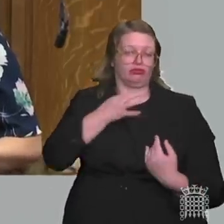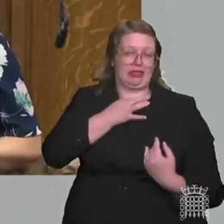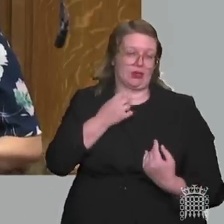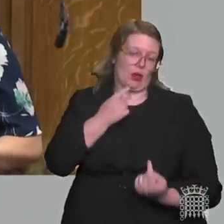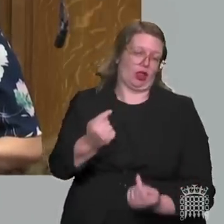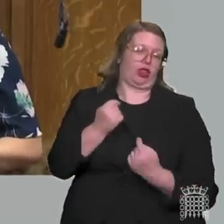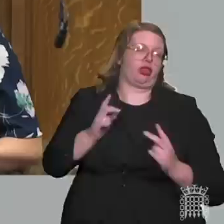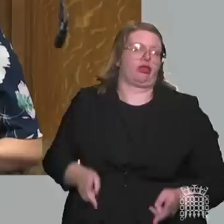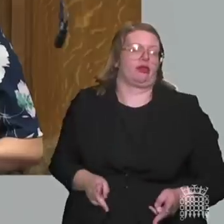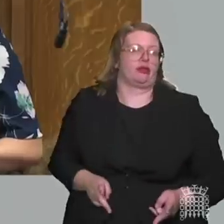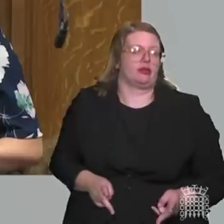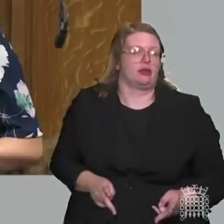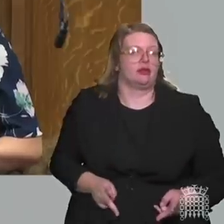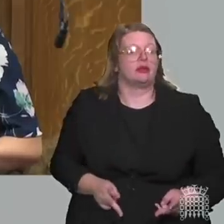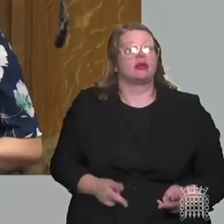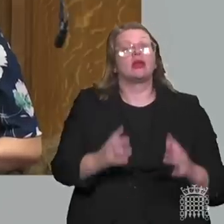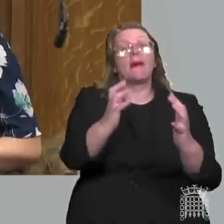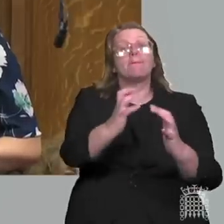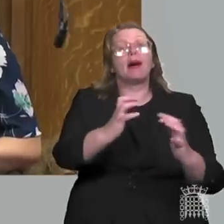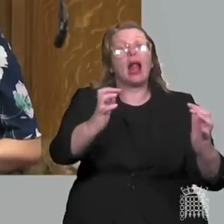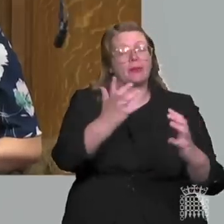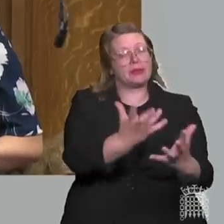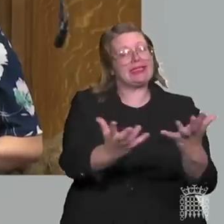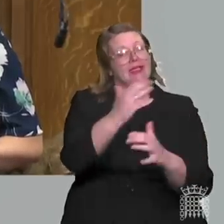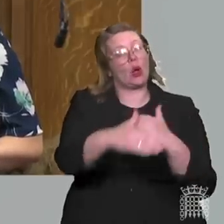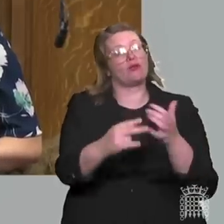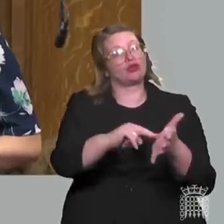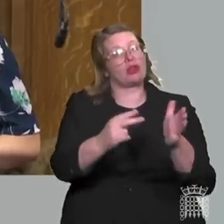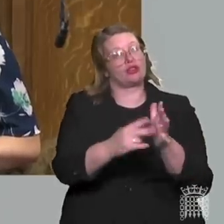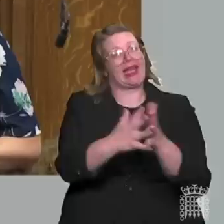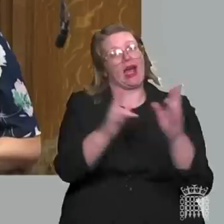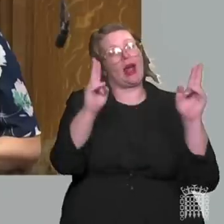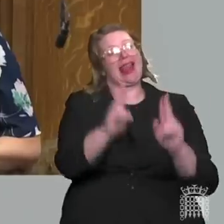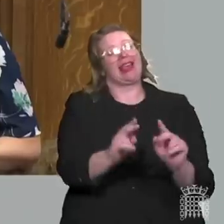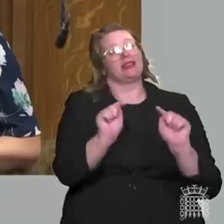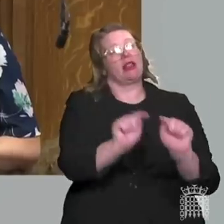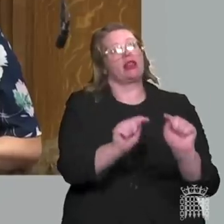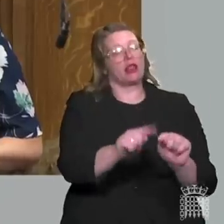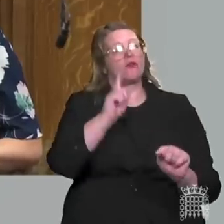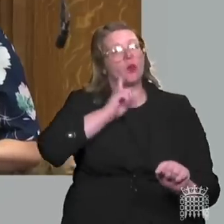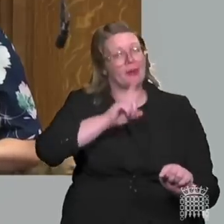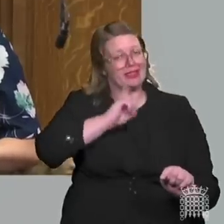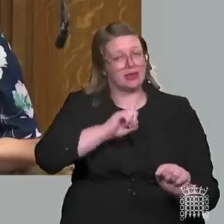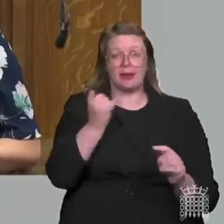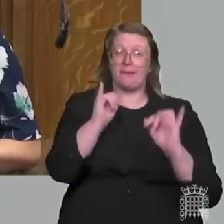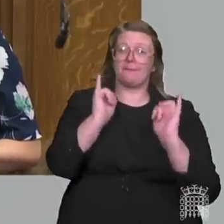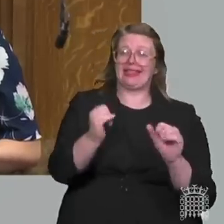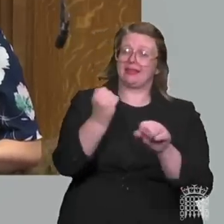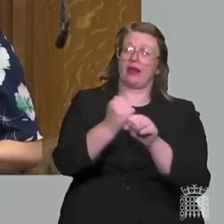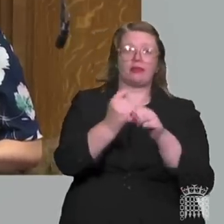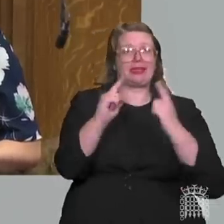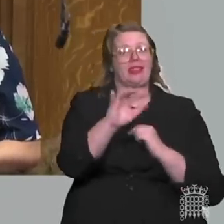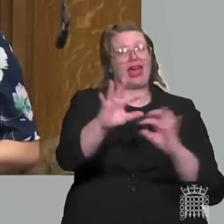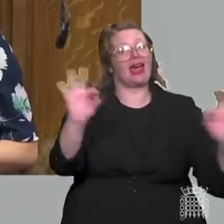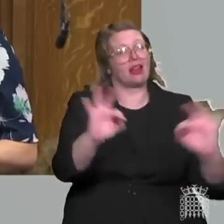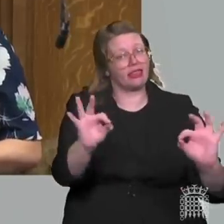tackle violence against women, but there are no ministers to take it forward. The outstanding Women's Aid Federation learned last month that